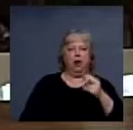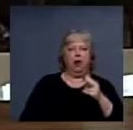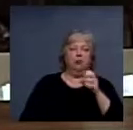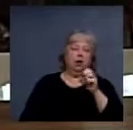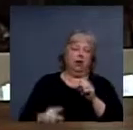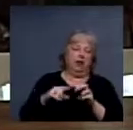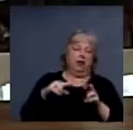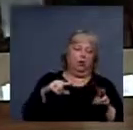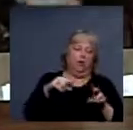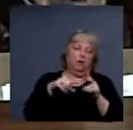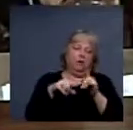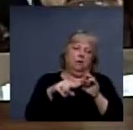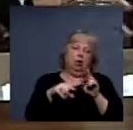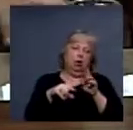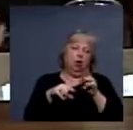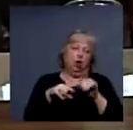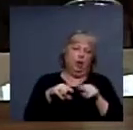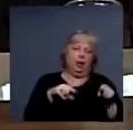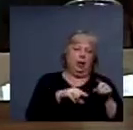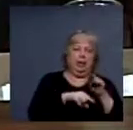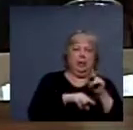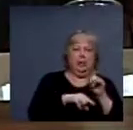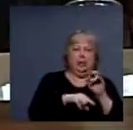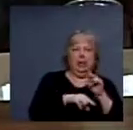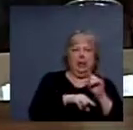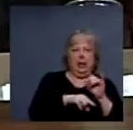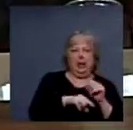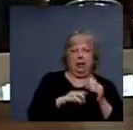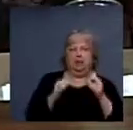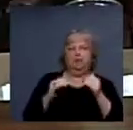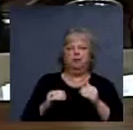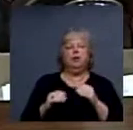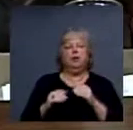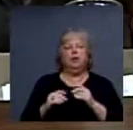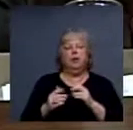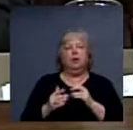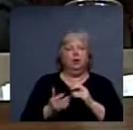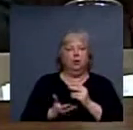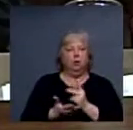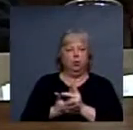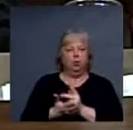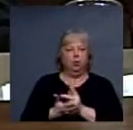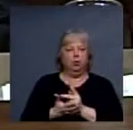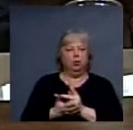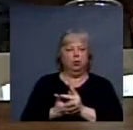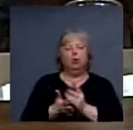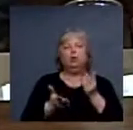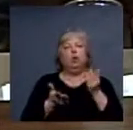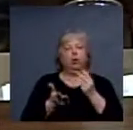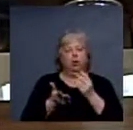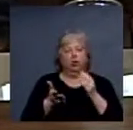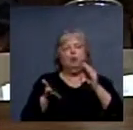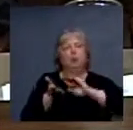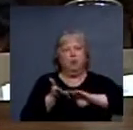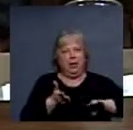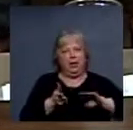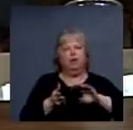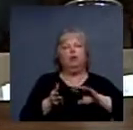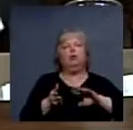southwest corner of Kirby and Canis Roads. Thank you. An ordinance to approve An ordinance to repeal ordinance